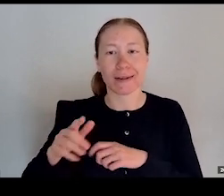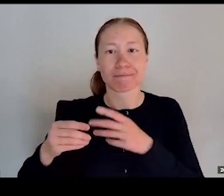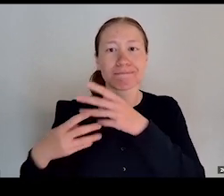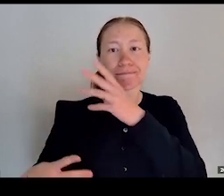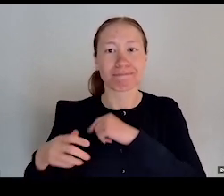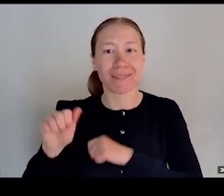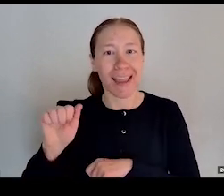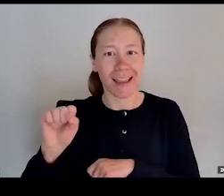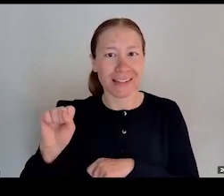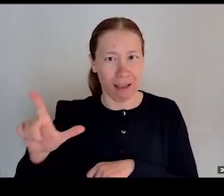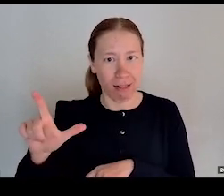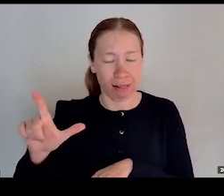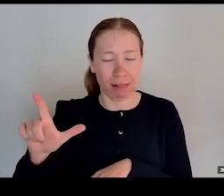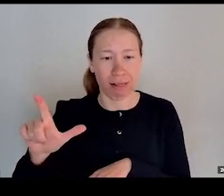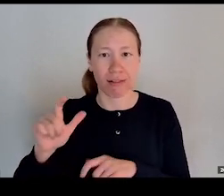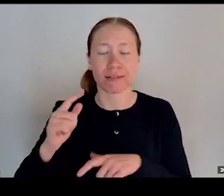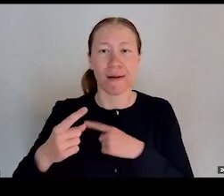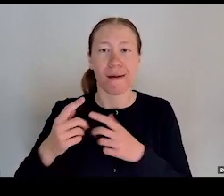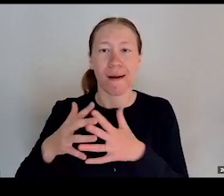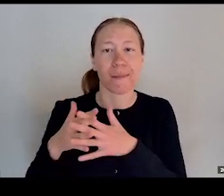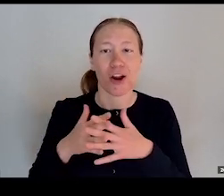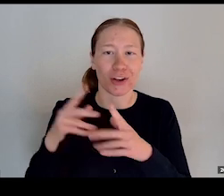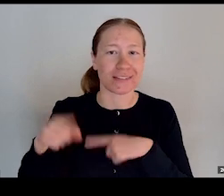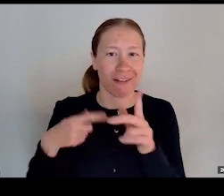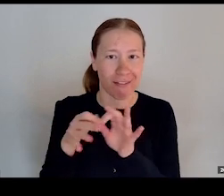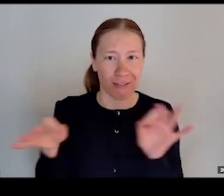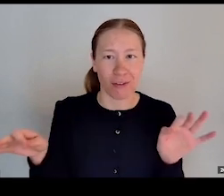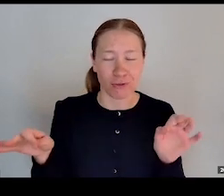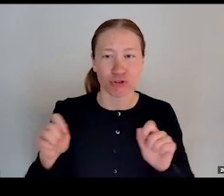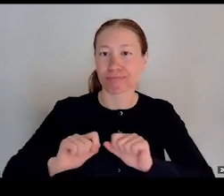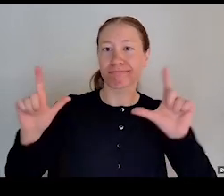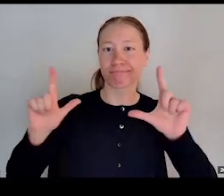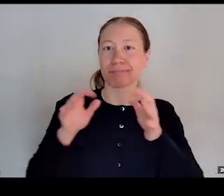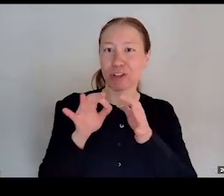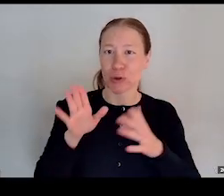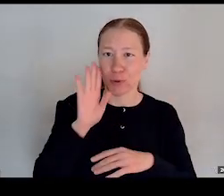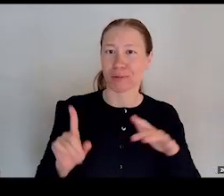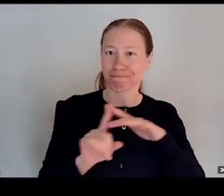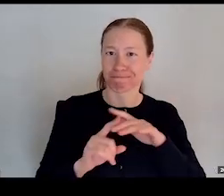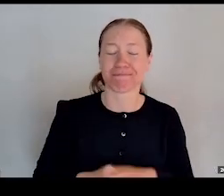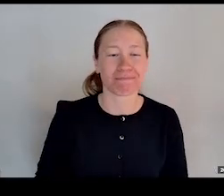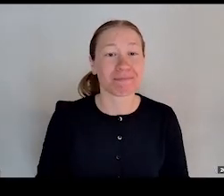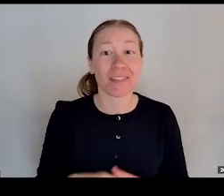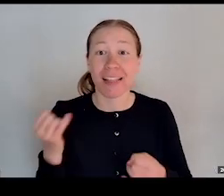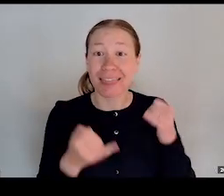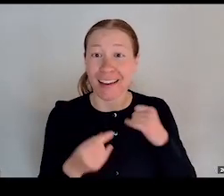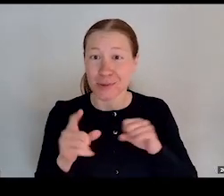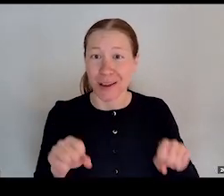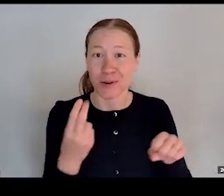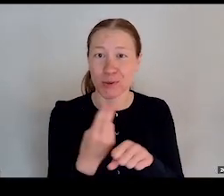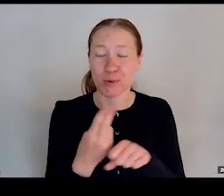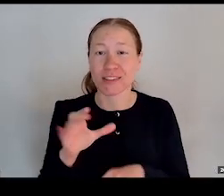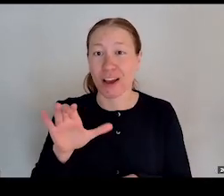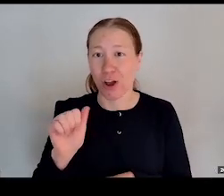the interpretation button and then selecting American Sign Language. And lastly, you can turn on CART transcription